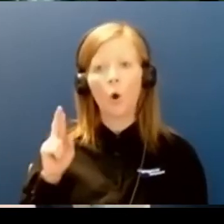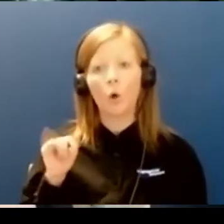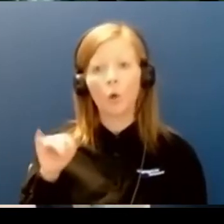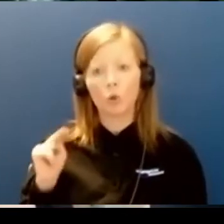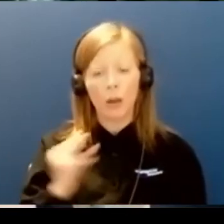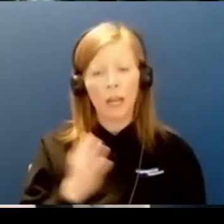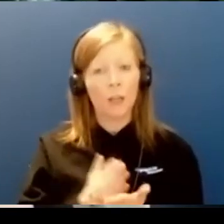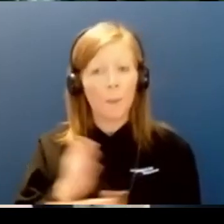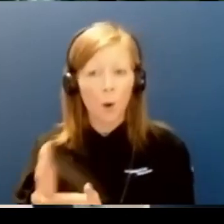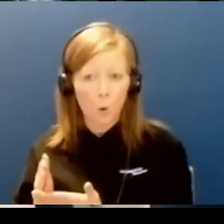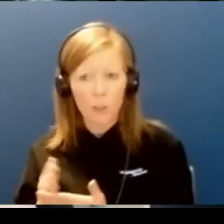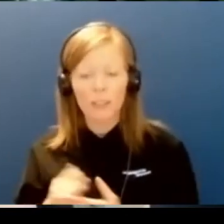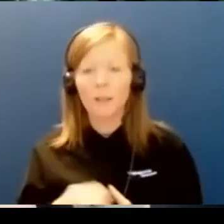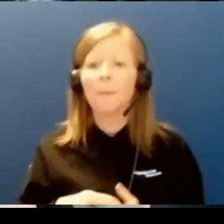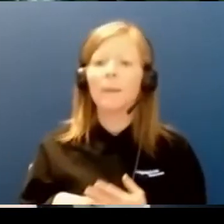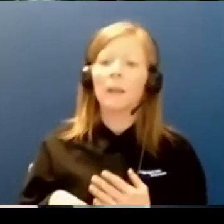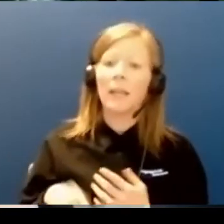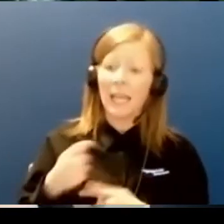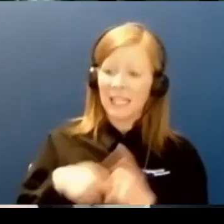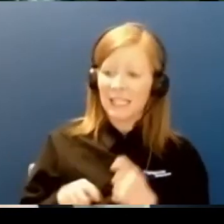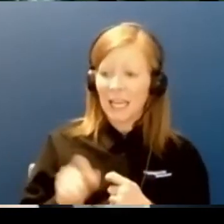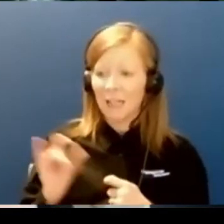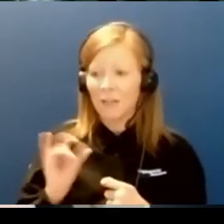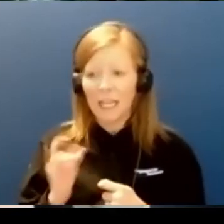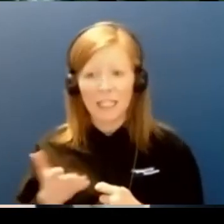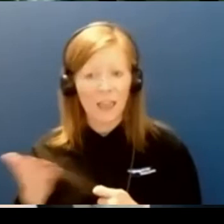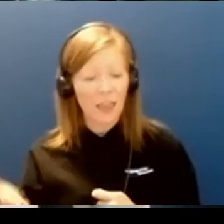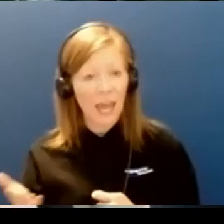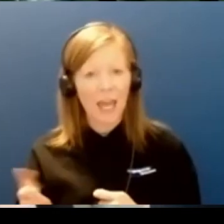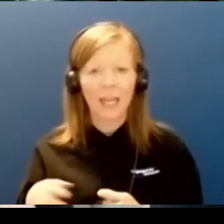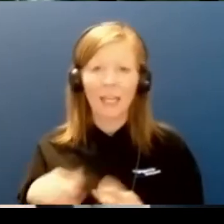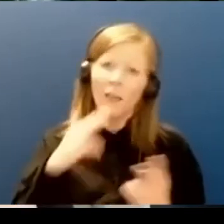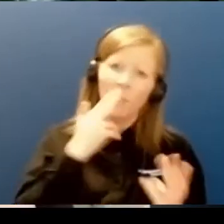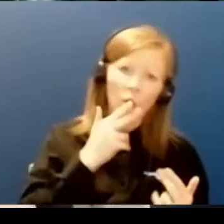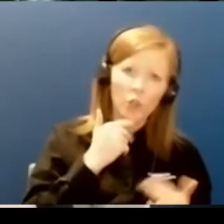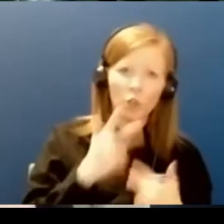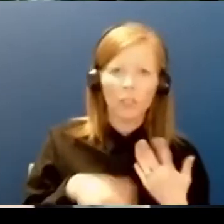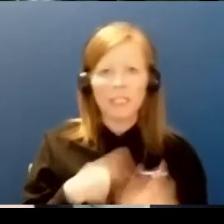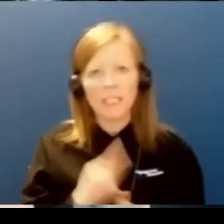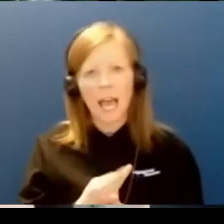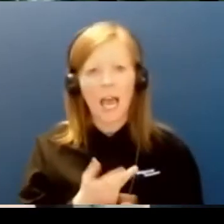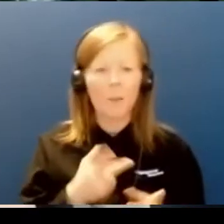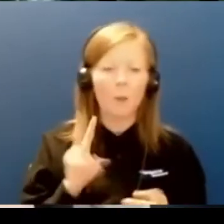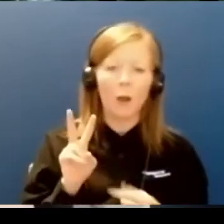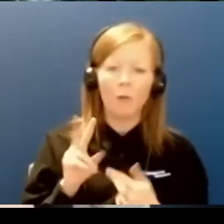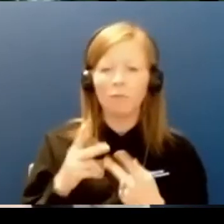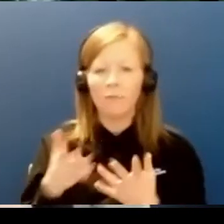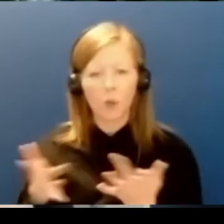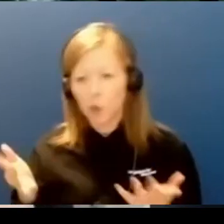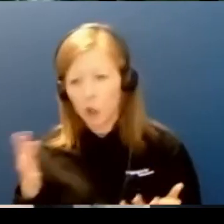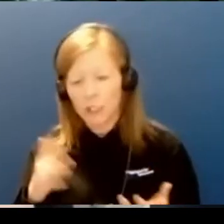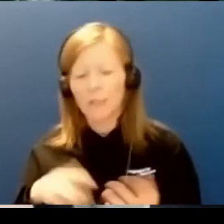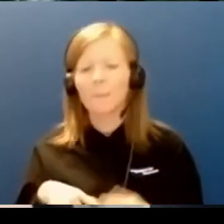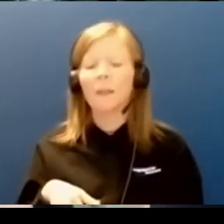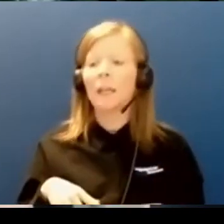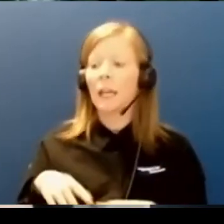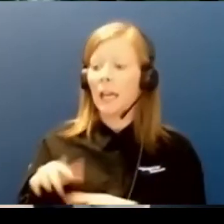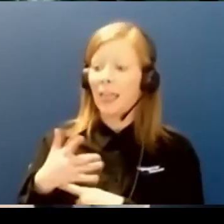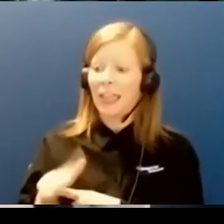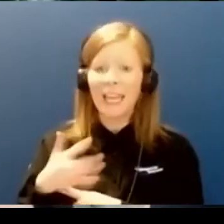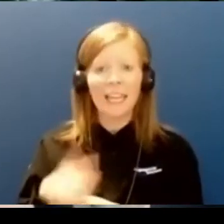that are more like the cartoony versions, things like that. A lot of leafy